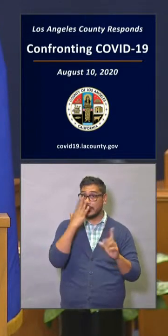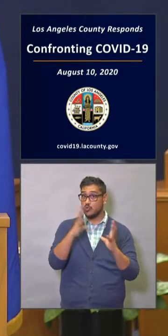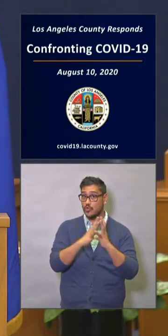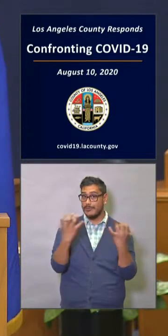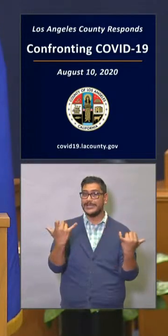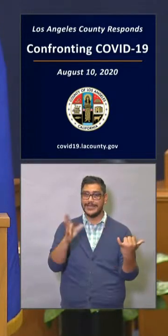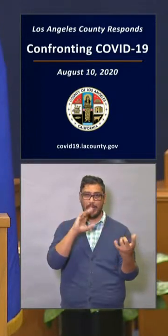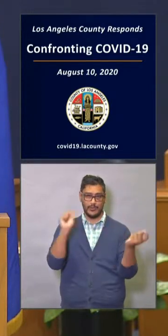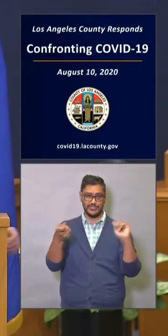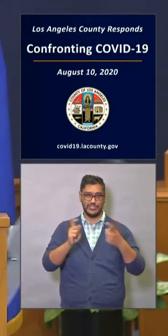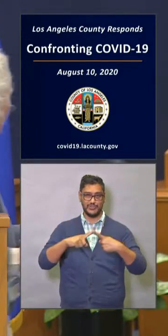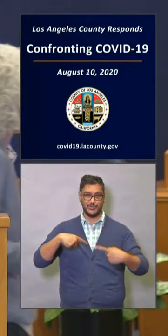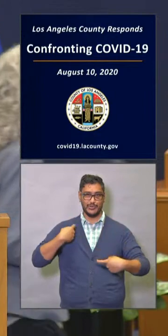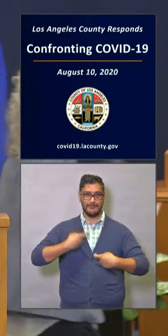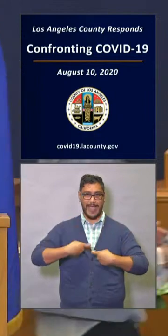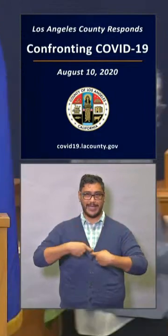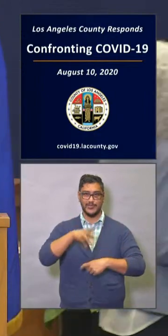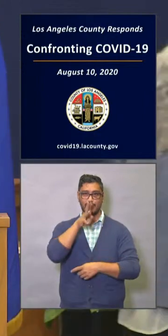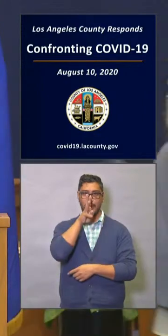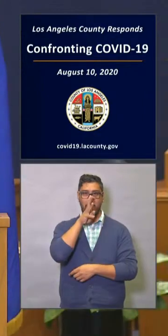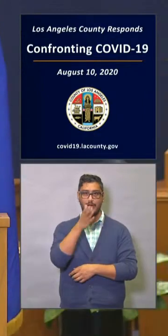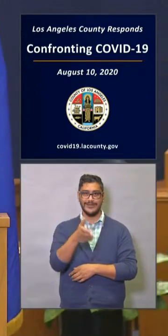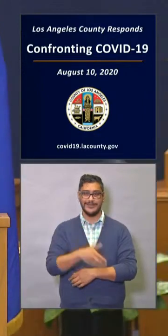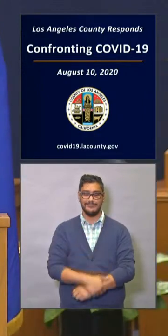have remarks in Spanish.